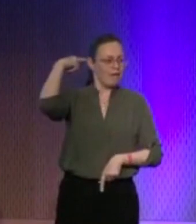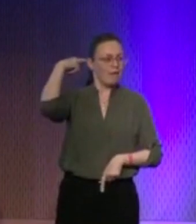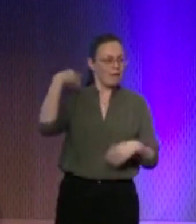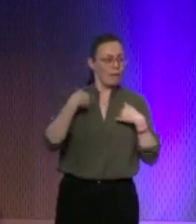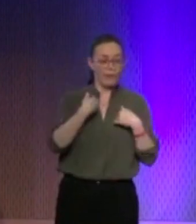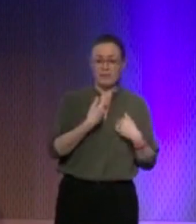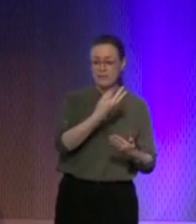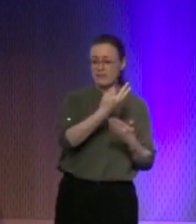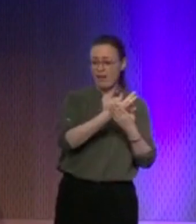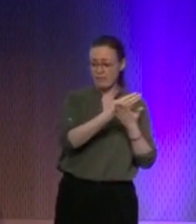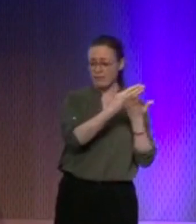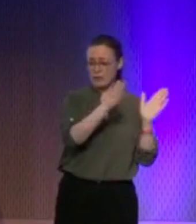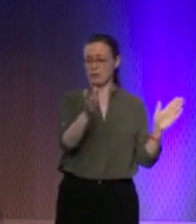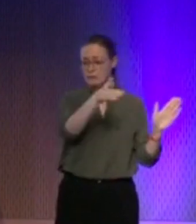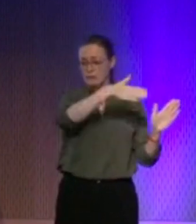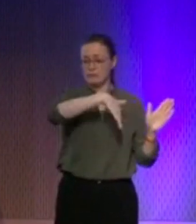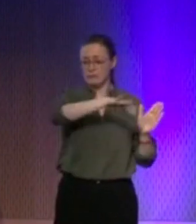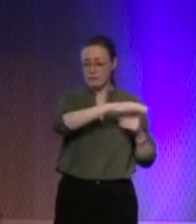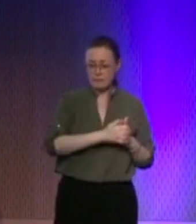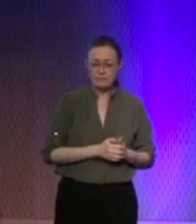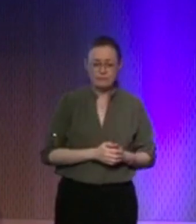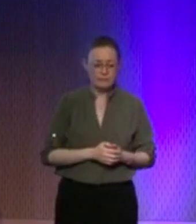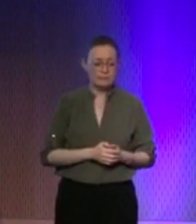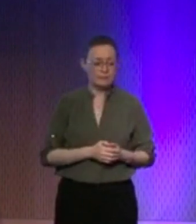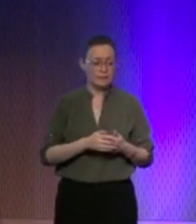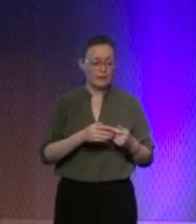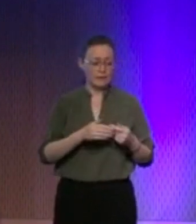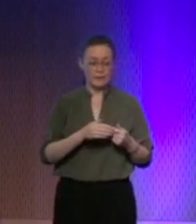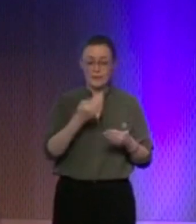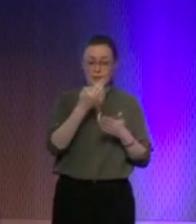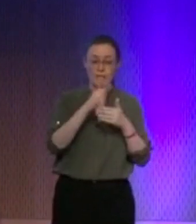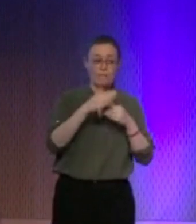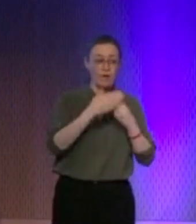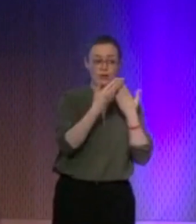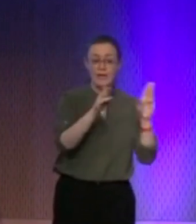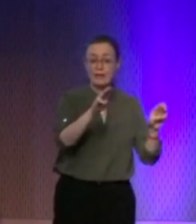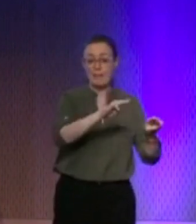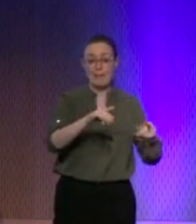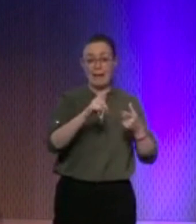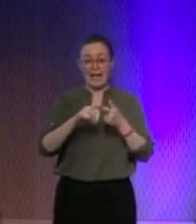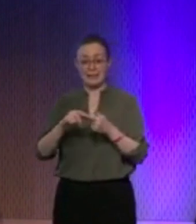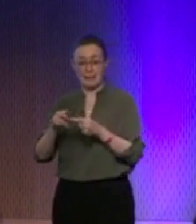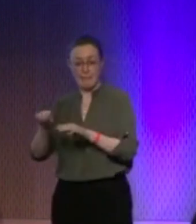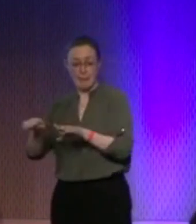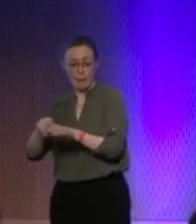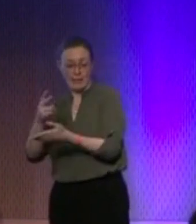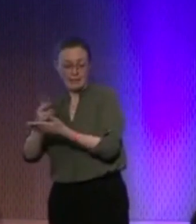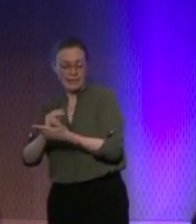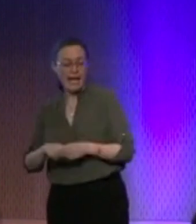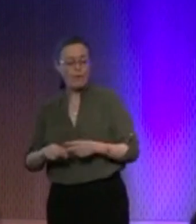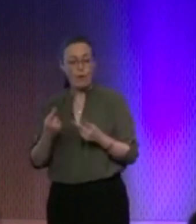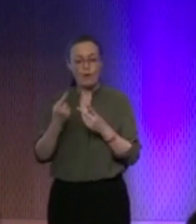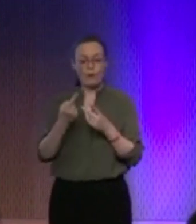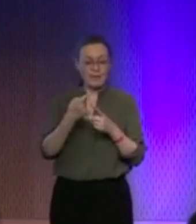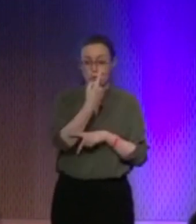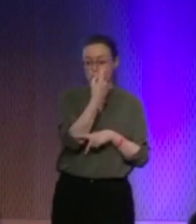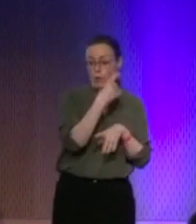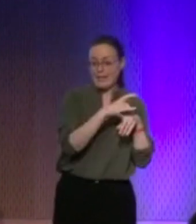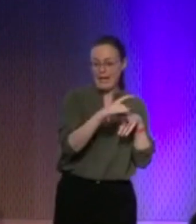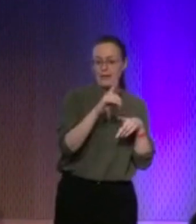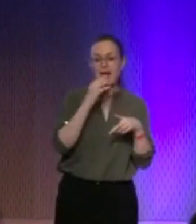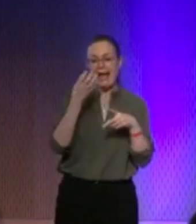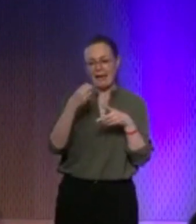a very common anxiety disorder in the general population and in people with anxiety. But it's one type. Other people have other types